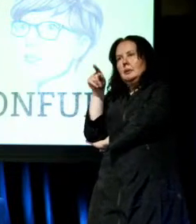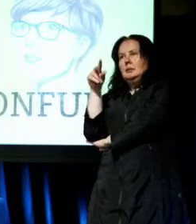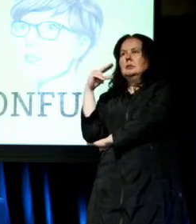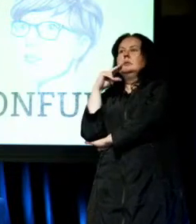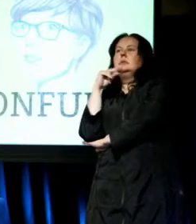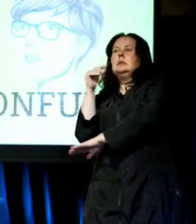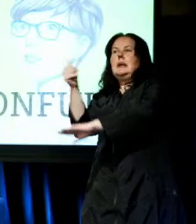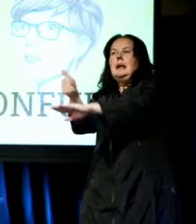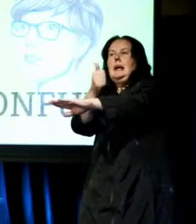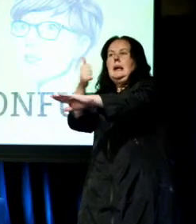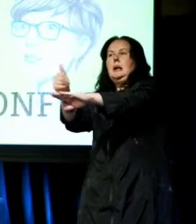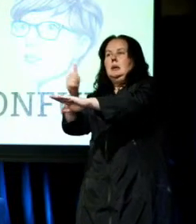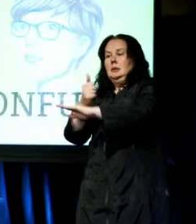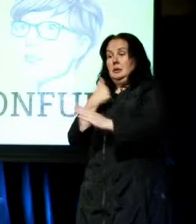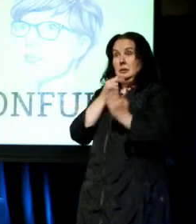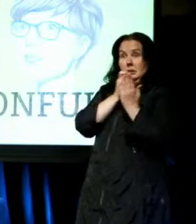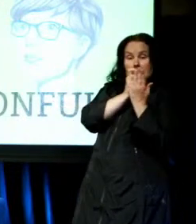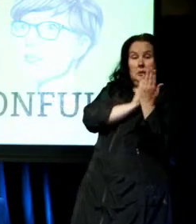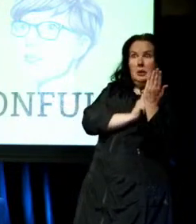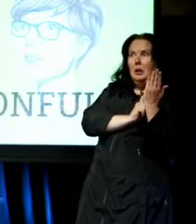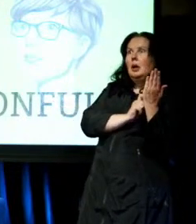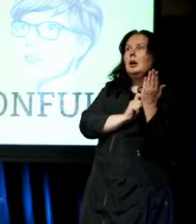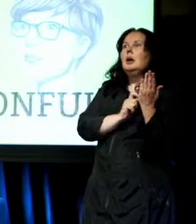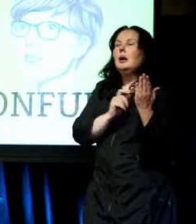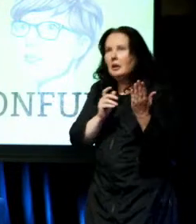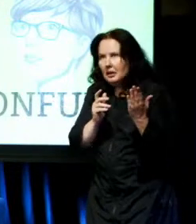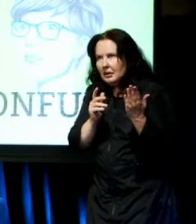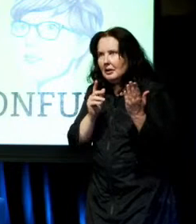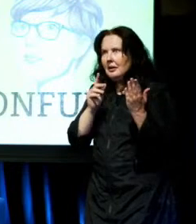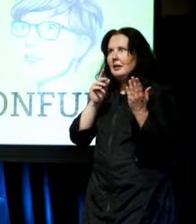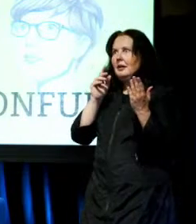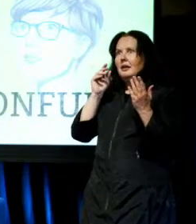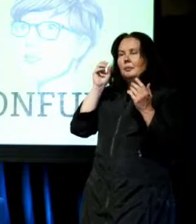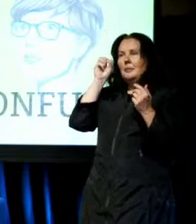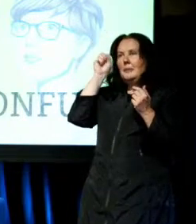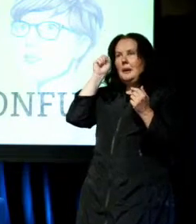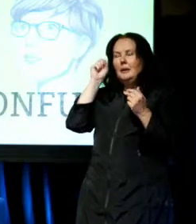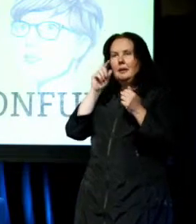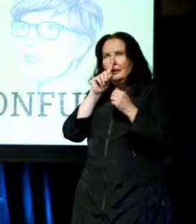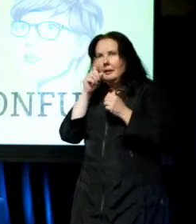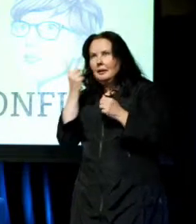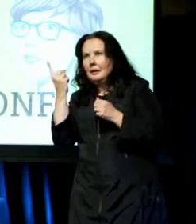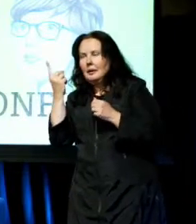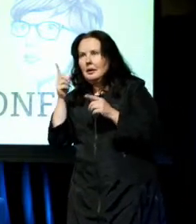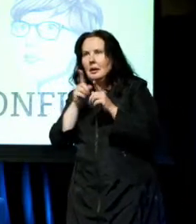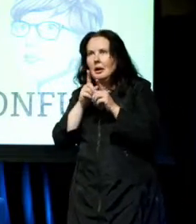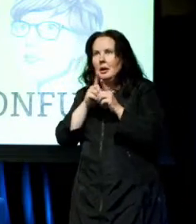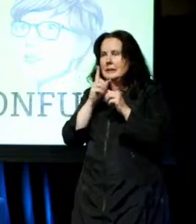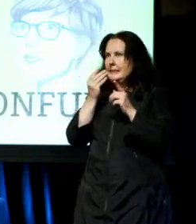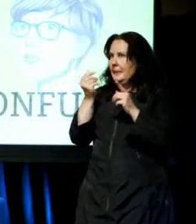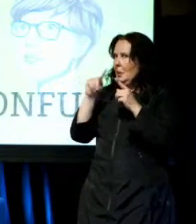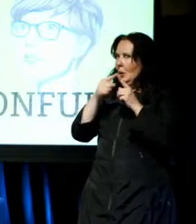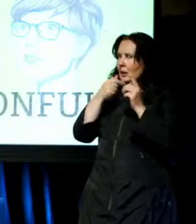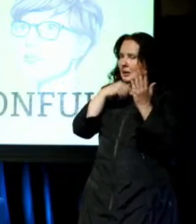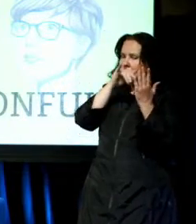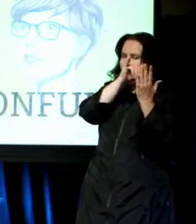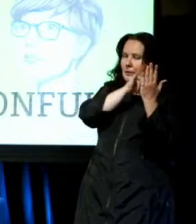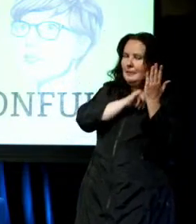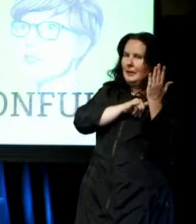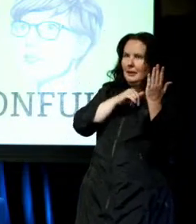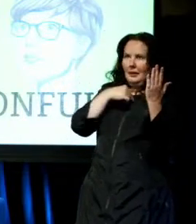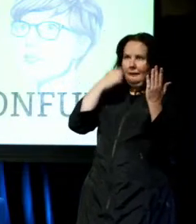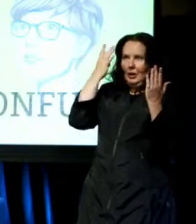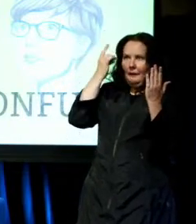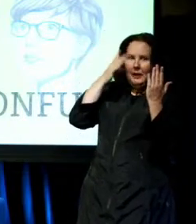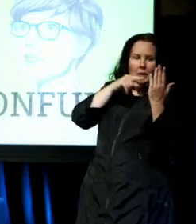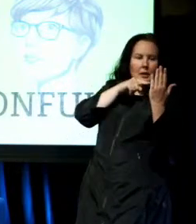written, I can never remember which bits. So at some point, Alistair and I are going to have to go through the script with two